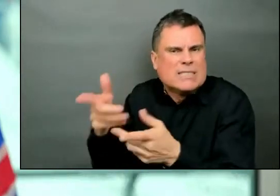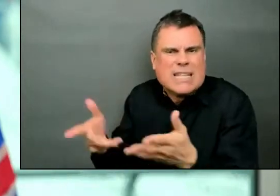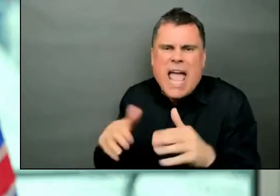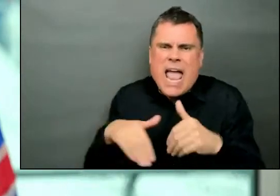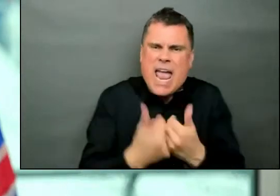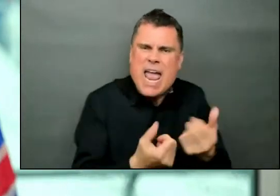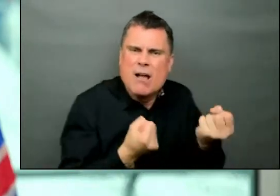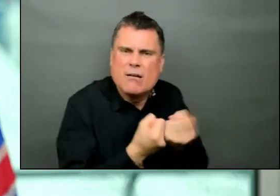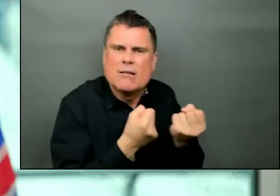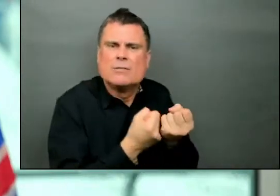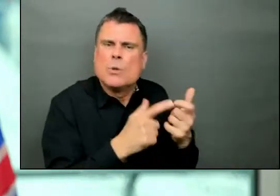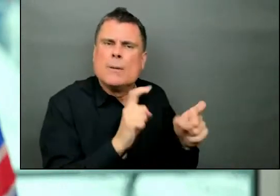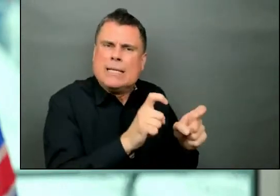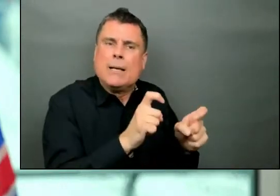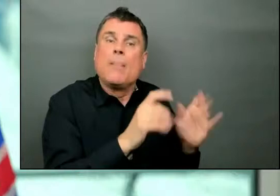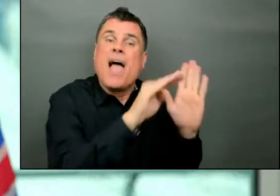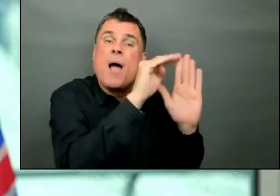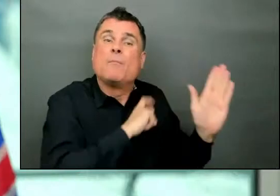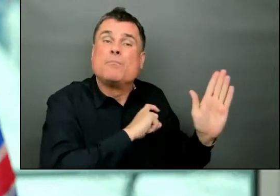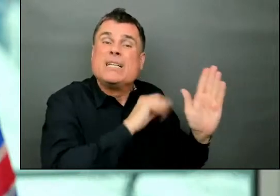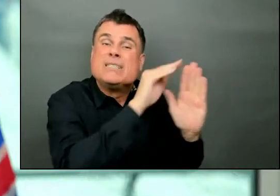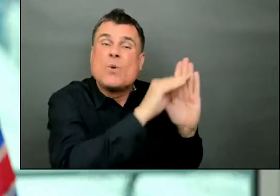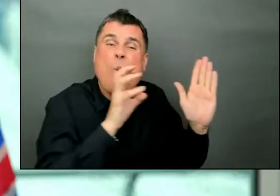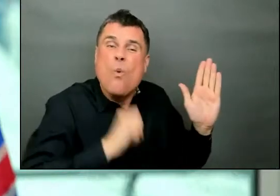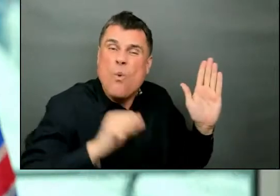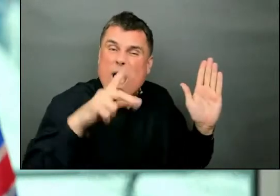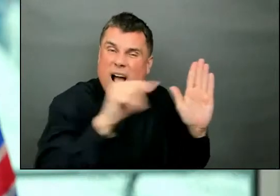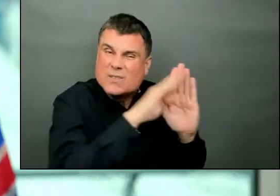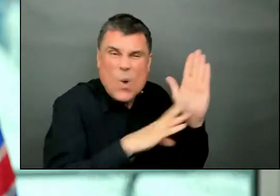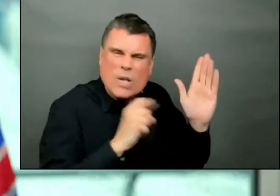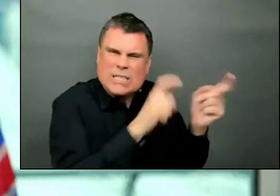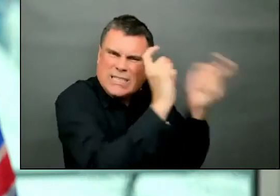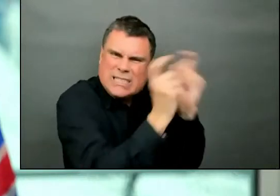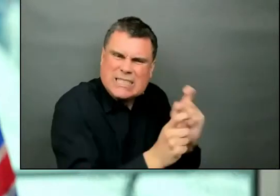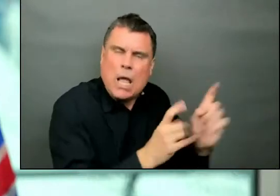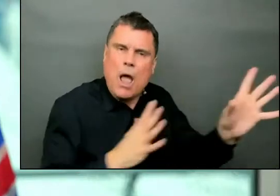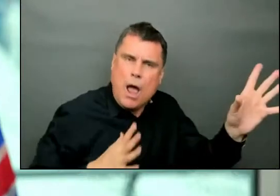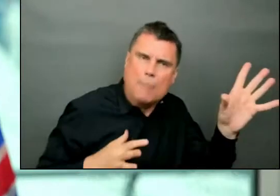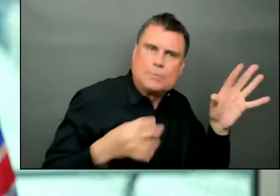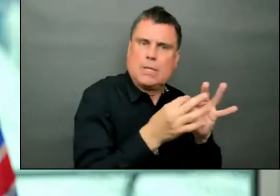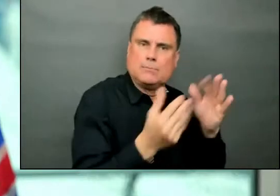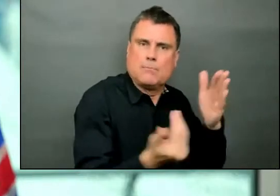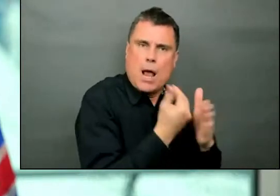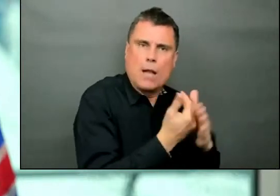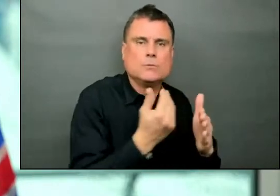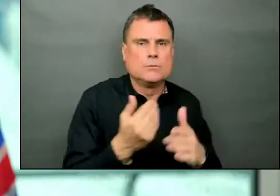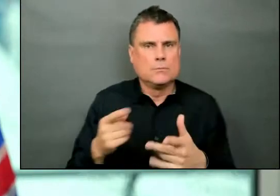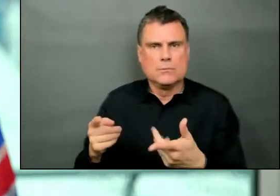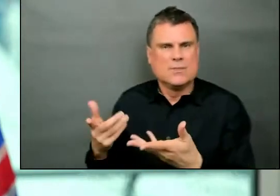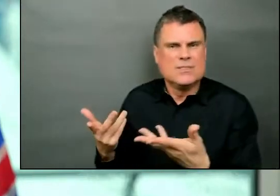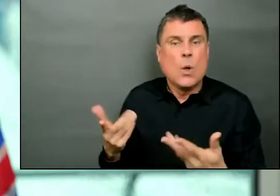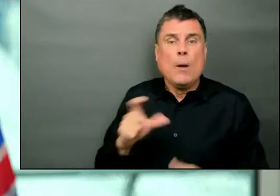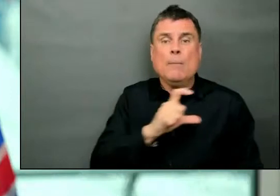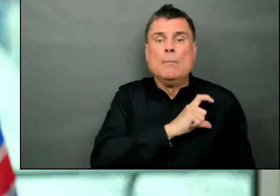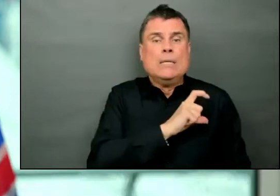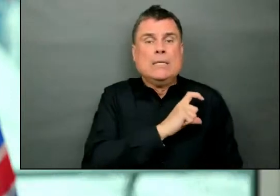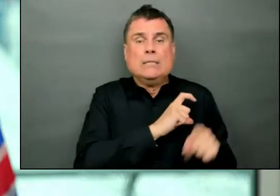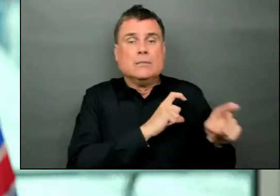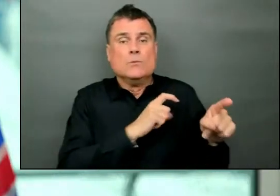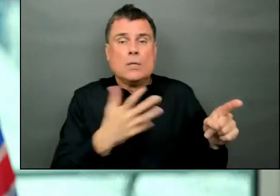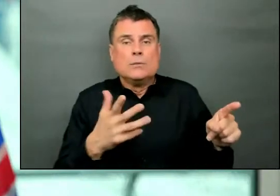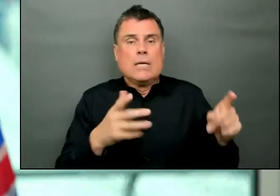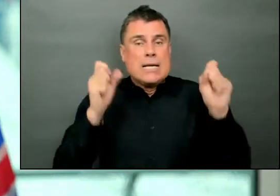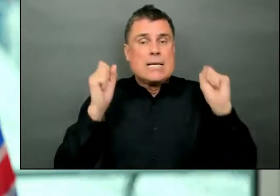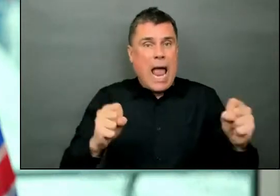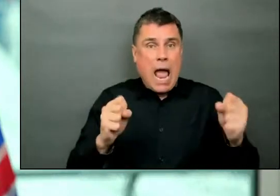we know that that's what works and it supports people. And I think that, the Police Act didn't contemplate some of the complex social